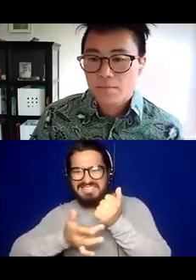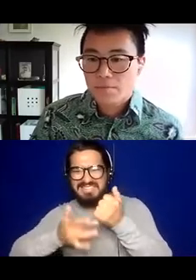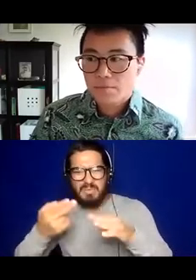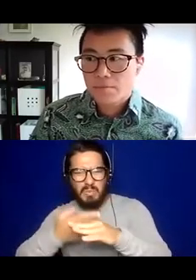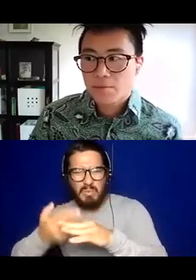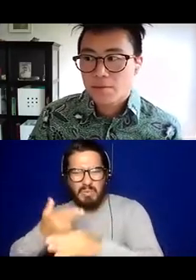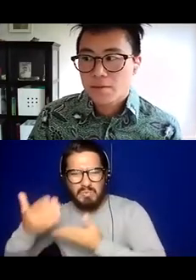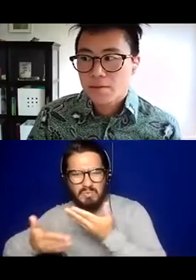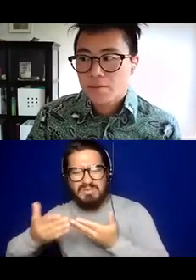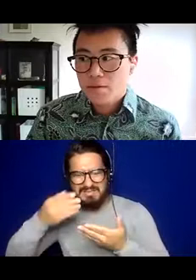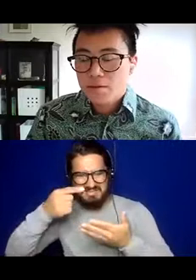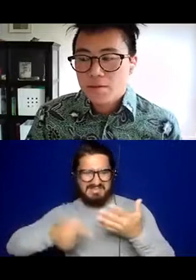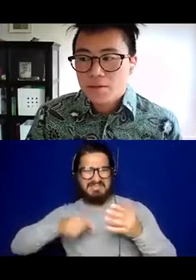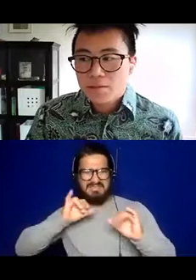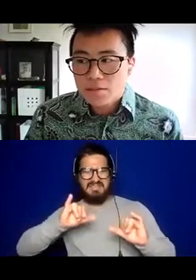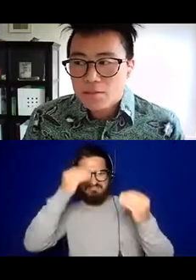Okay.